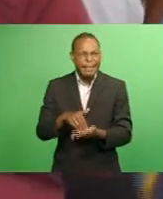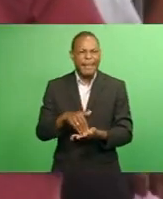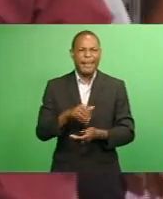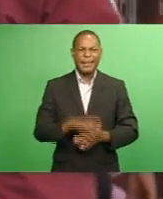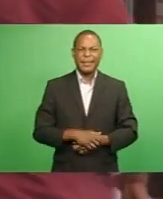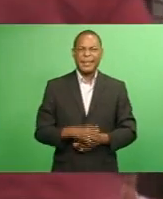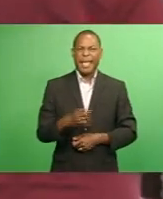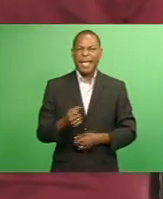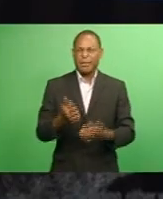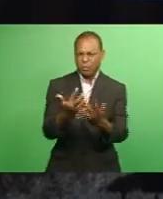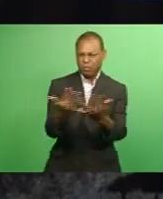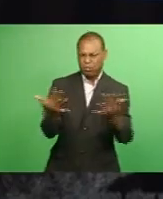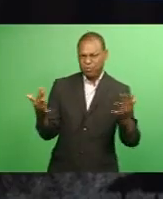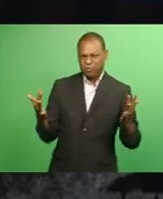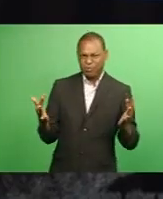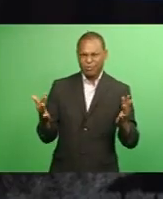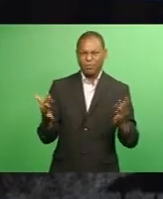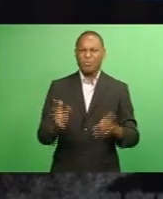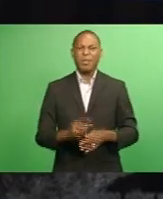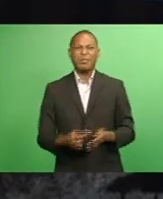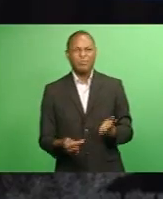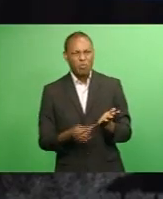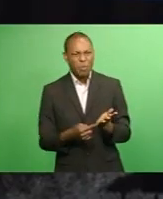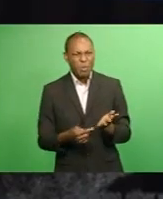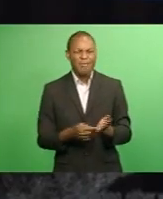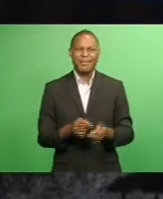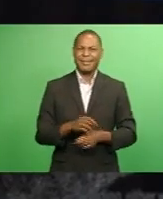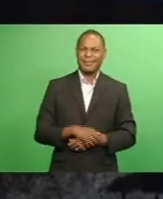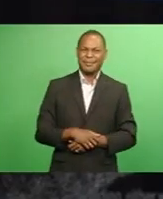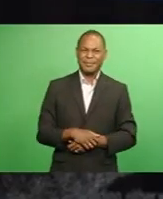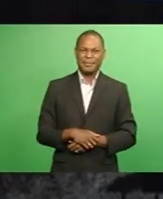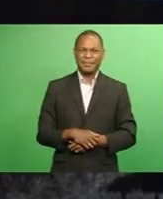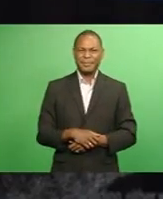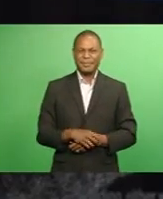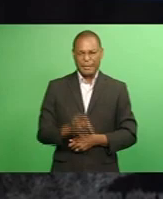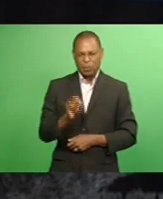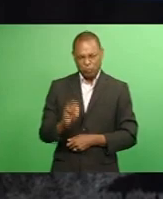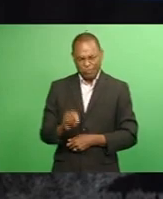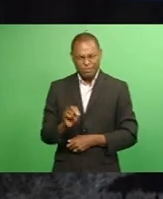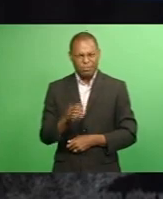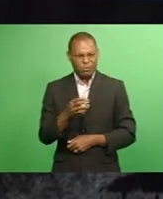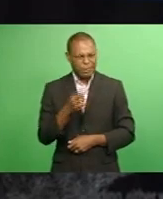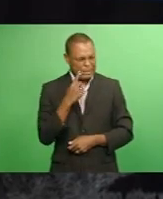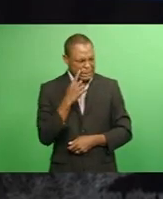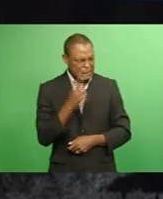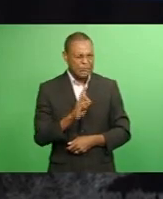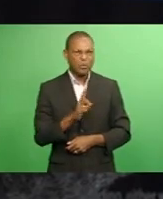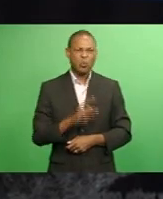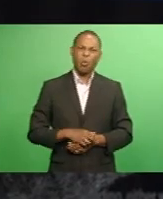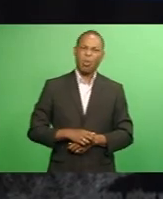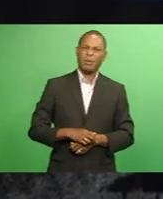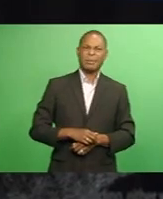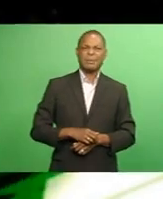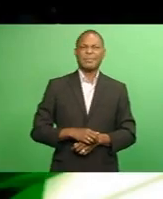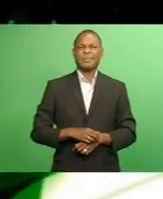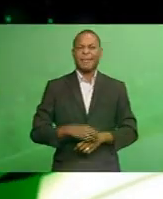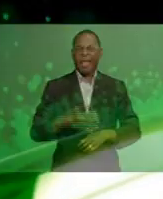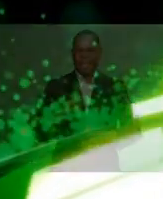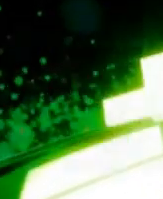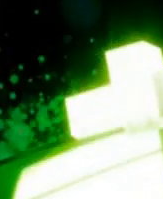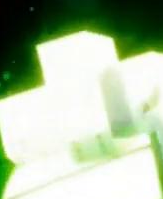public amenities. We would like to see some high residential apartments being developed.